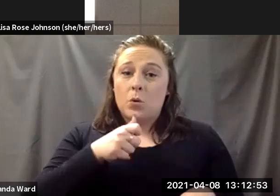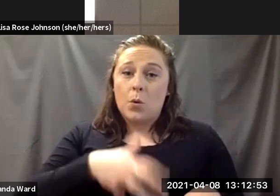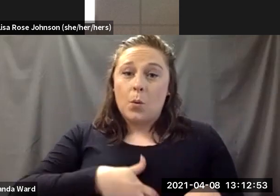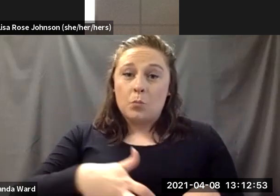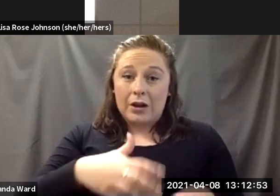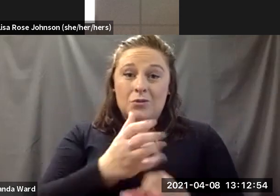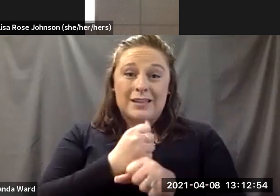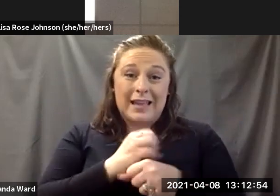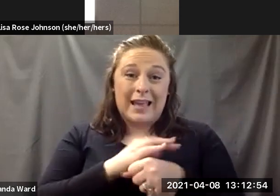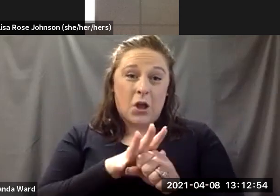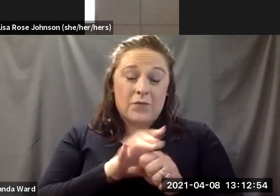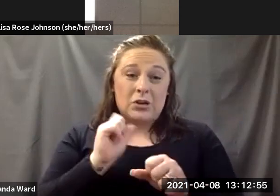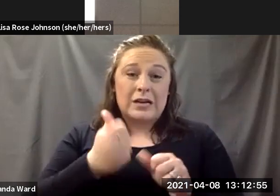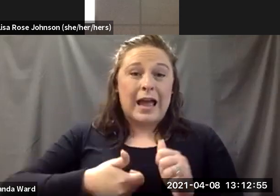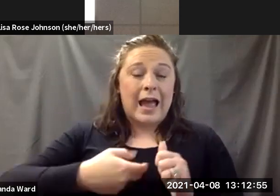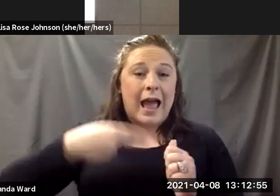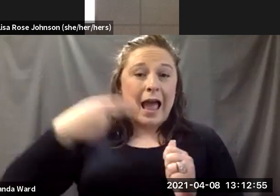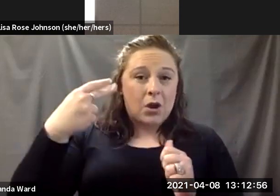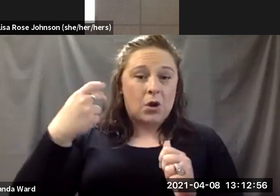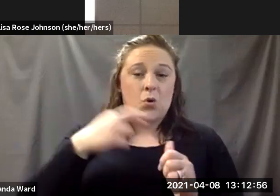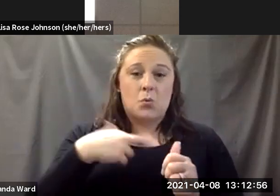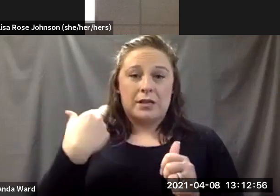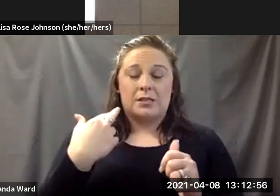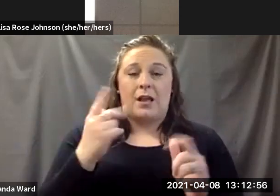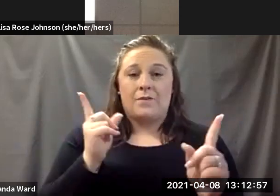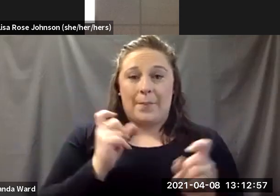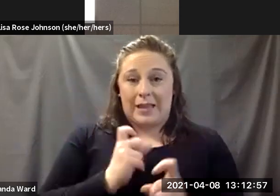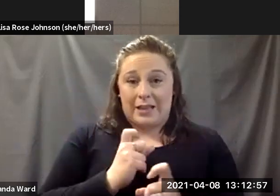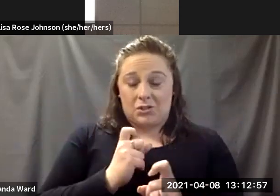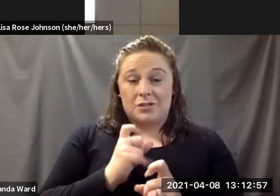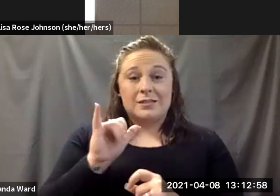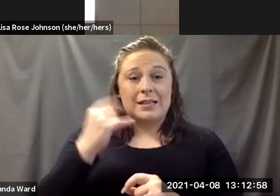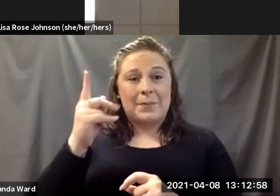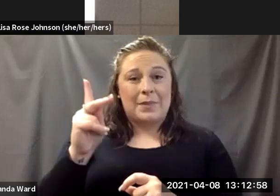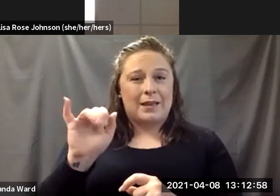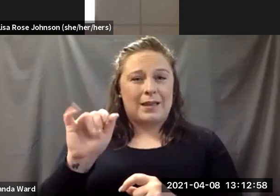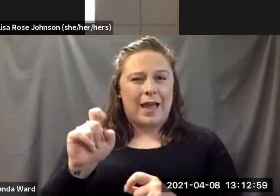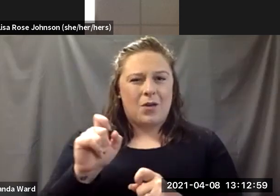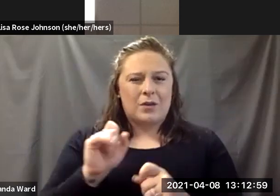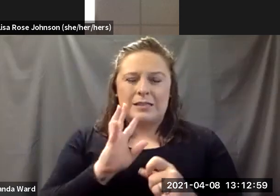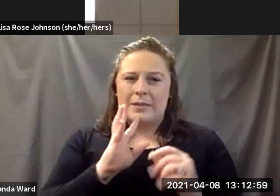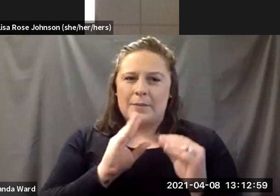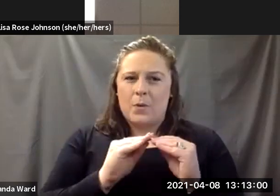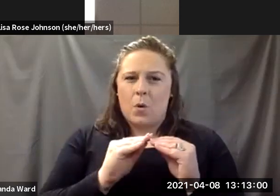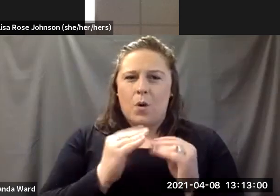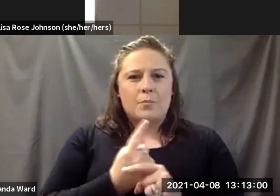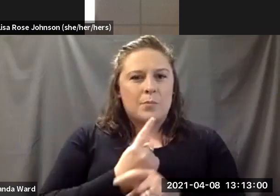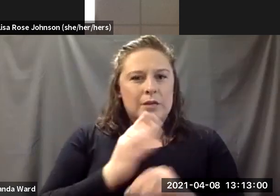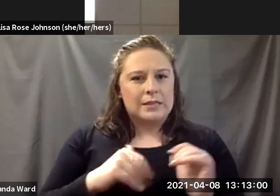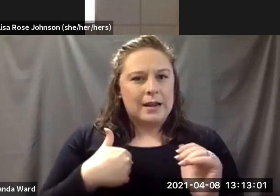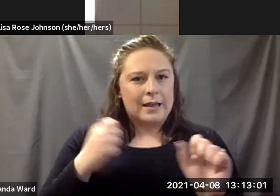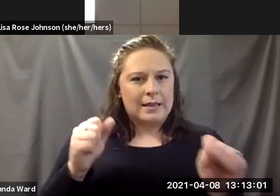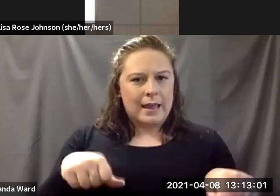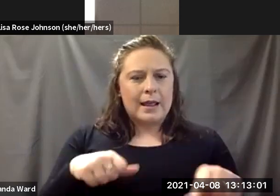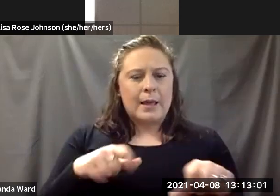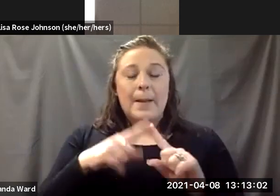get COVID are at a higher risk of complications. And that's something that Kyle probably can speak to much more appropriately than I can. But